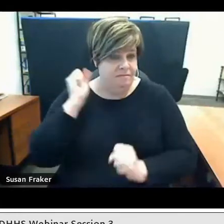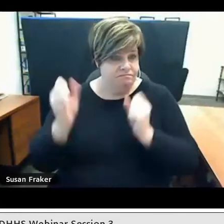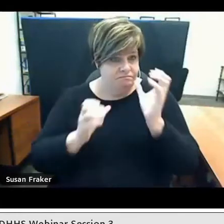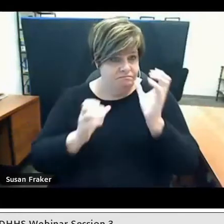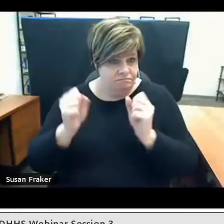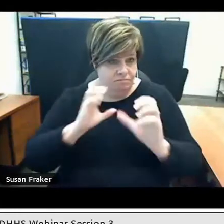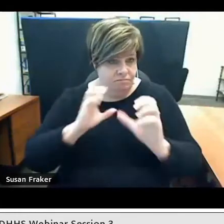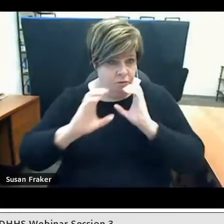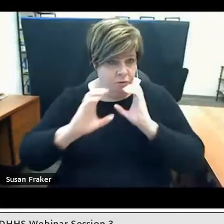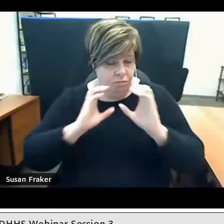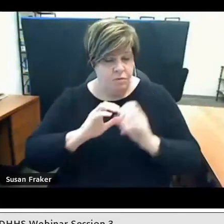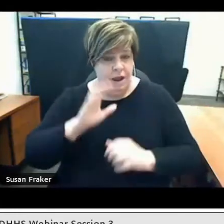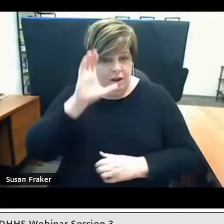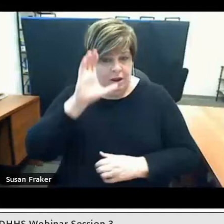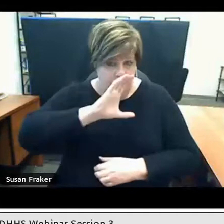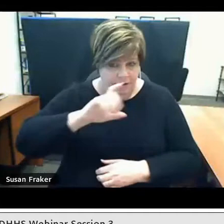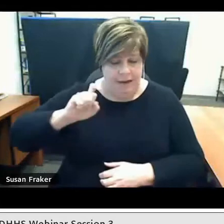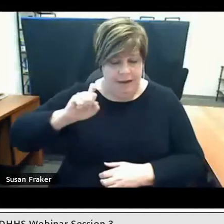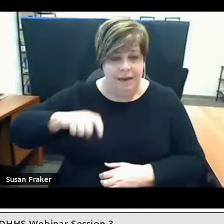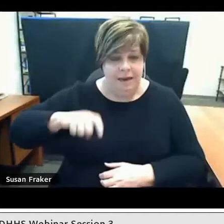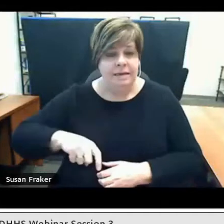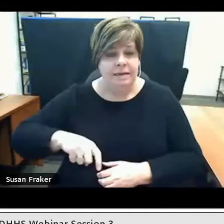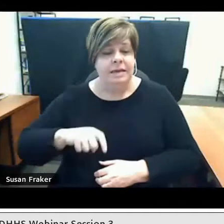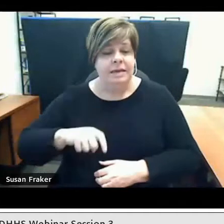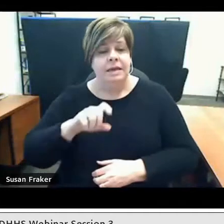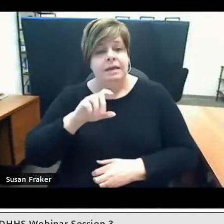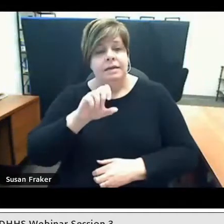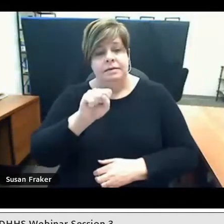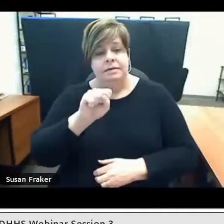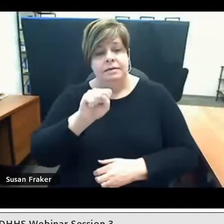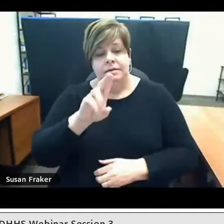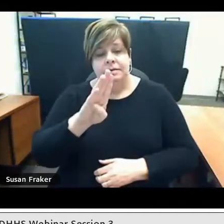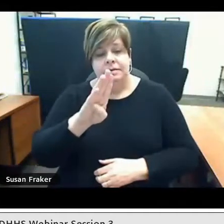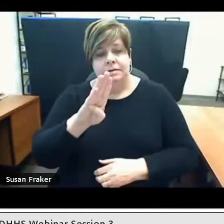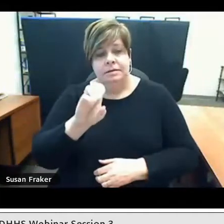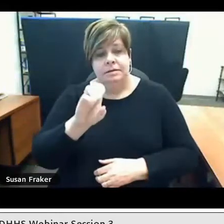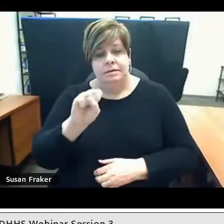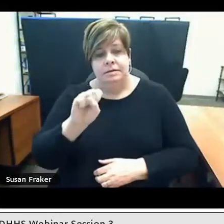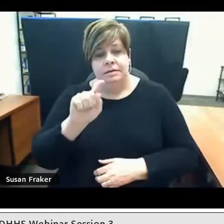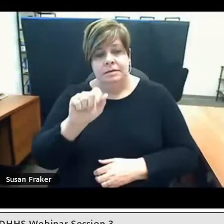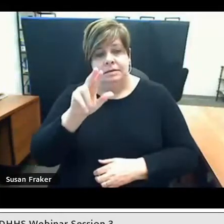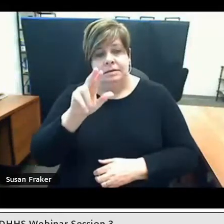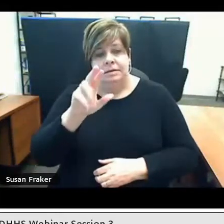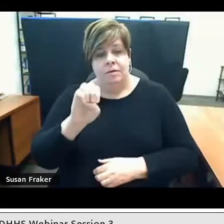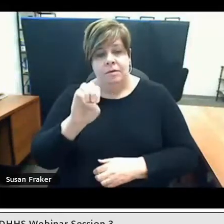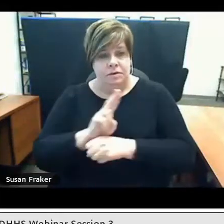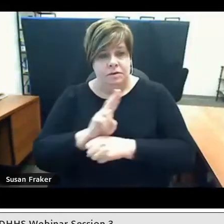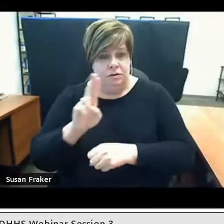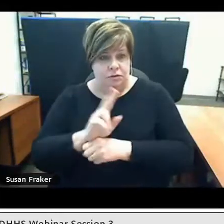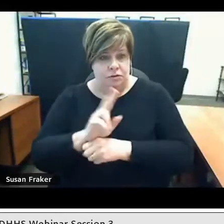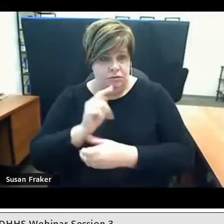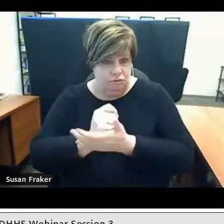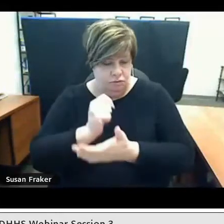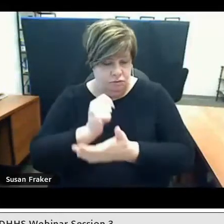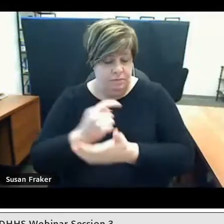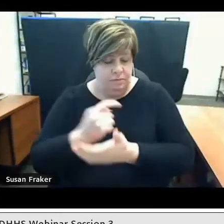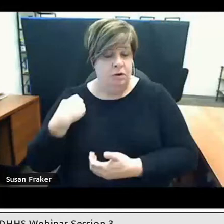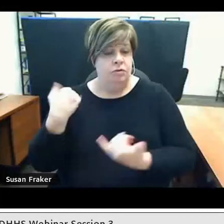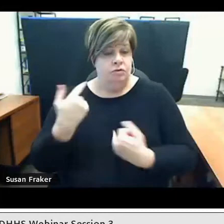are seeking or needing substance use treatments. Today we'll be focusing on adapting treatment when you're working